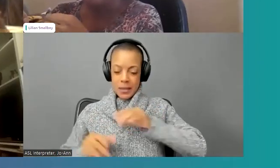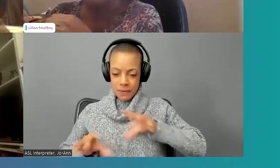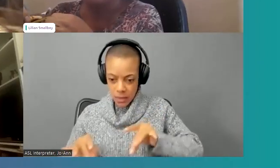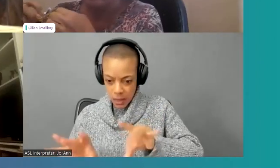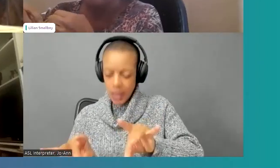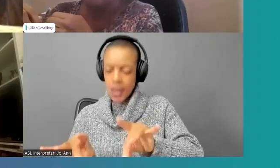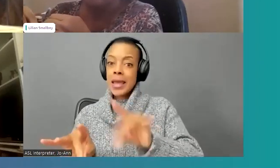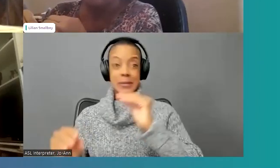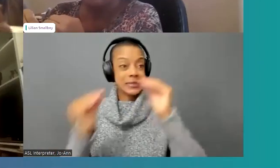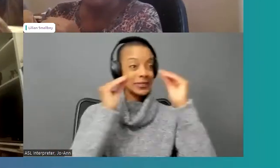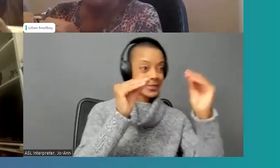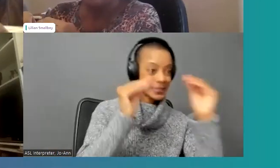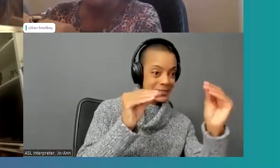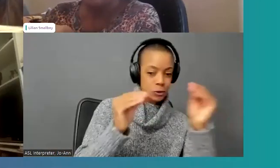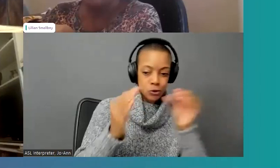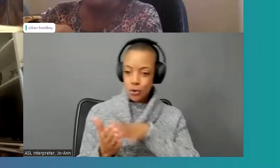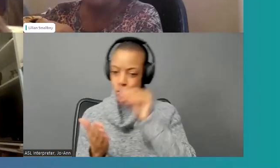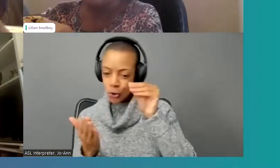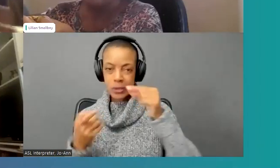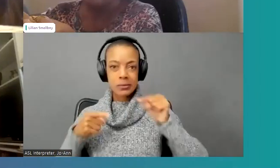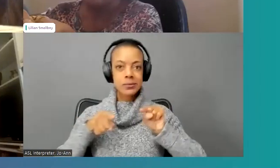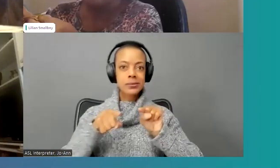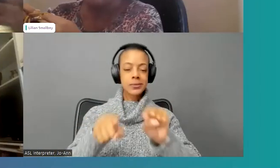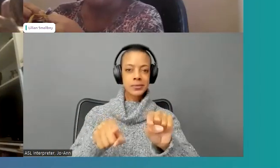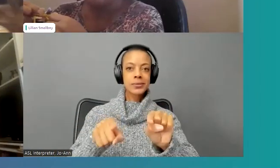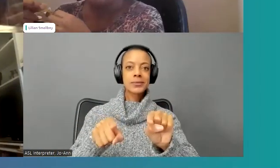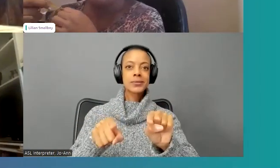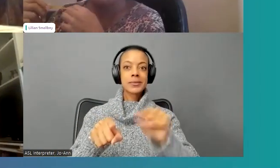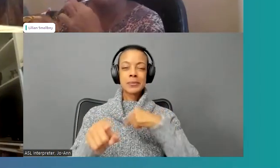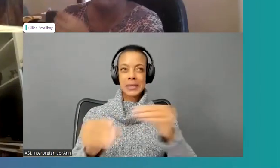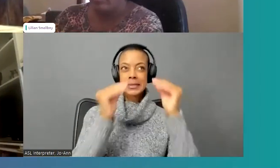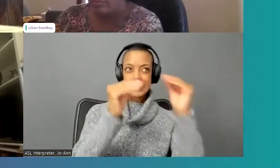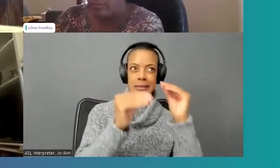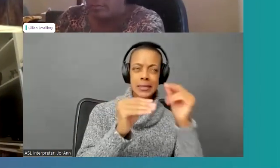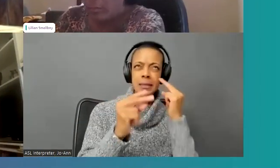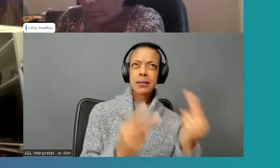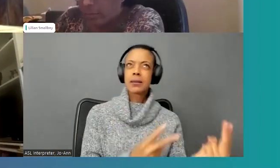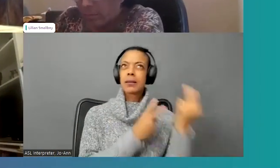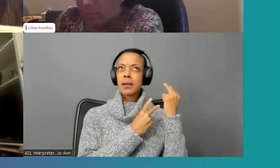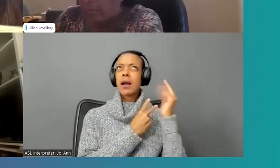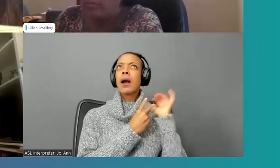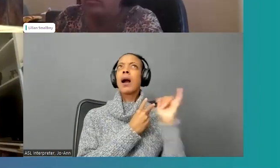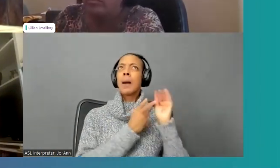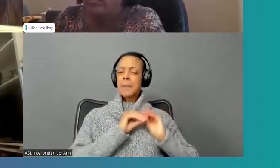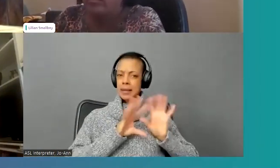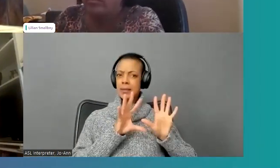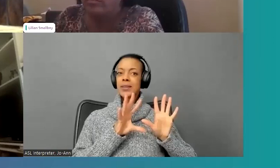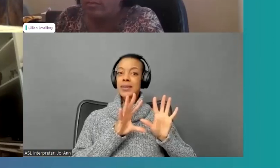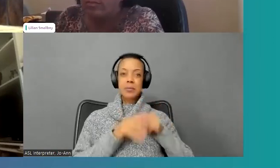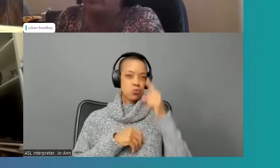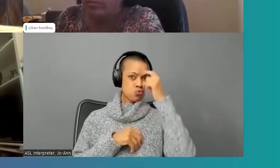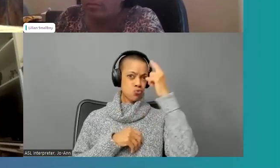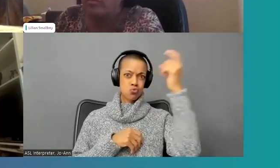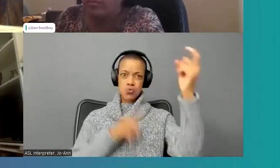and, you know, and thinking more clearly about these things. I dream a lot. You know, I have powerful